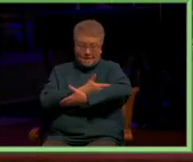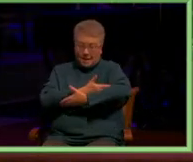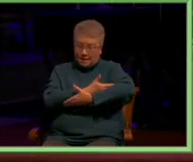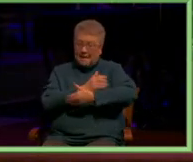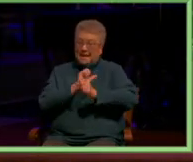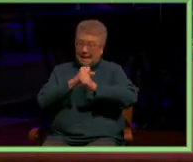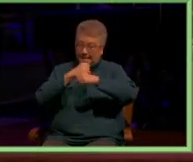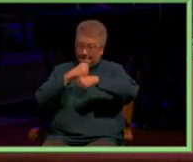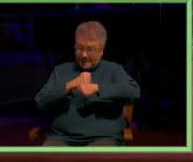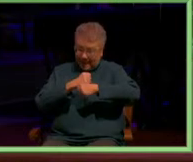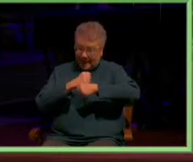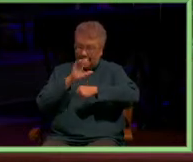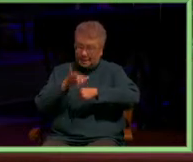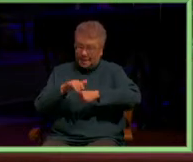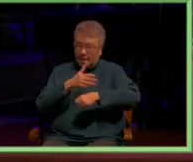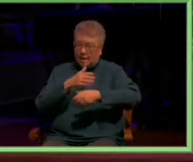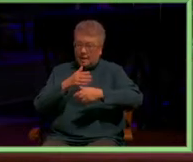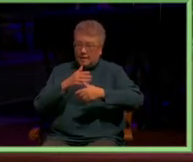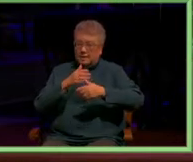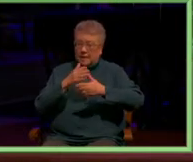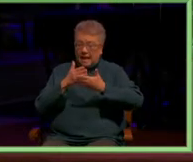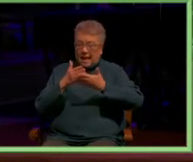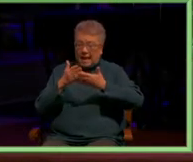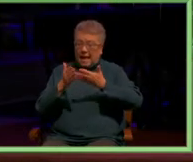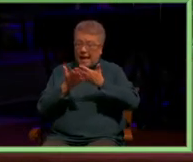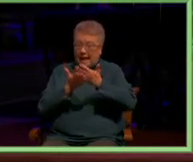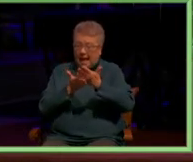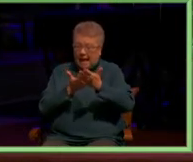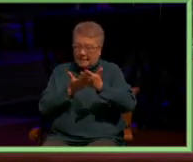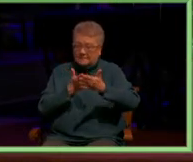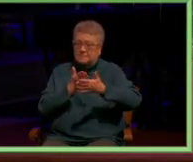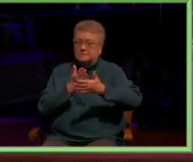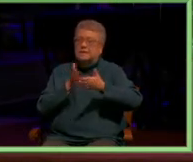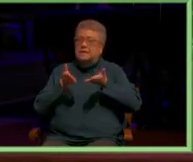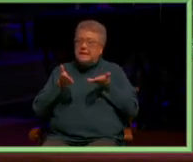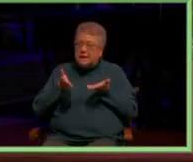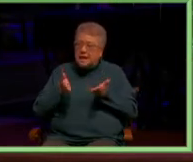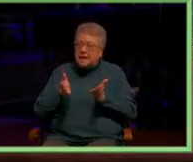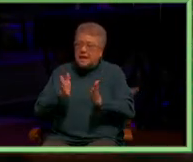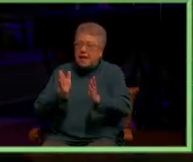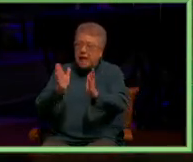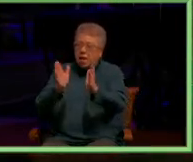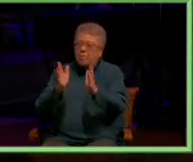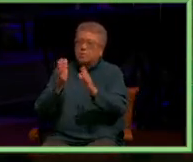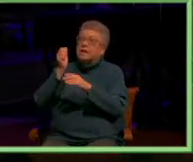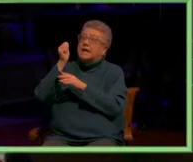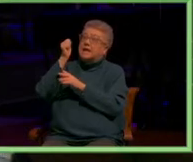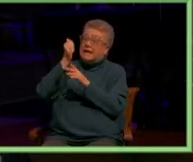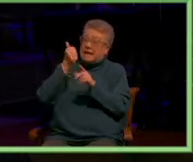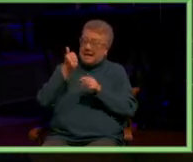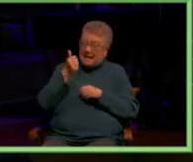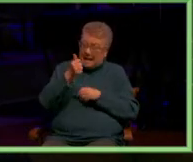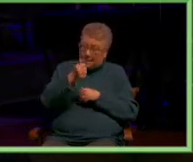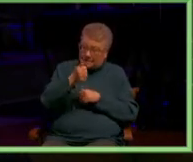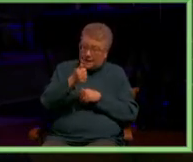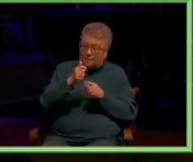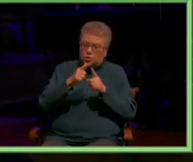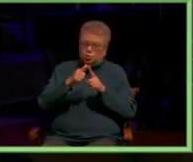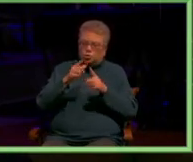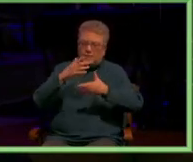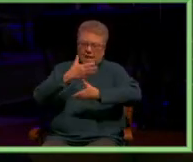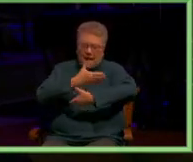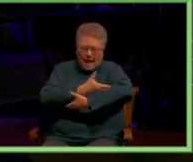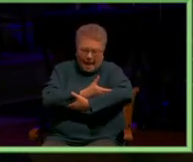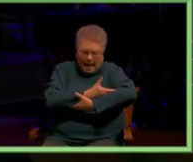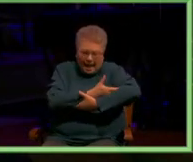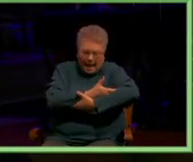made her hands. He allowed himself to be held by the very